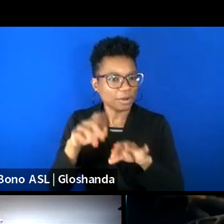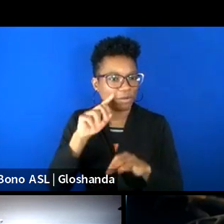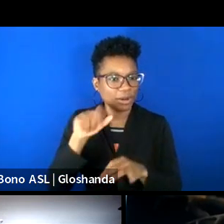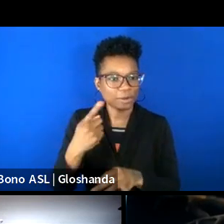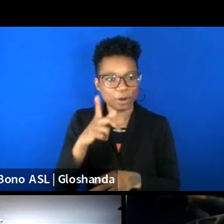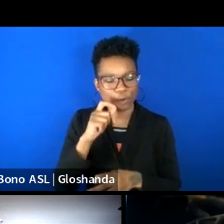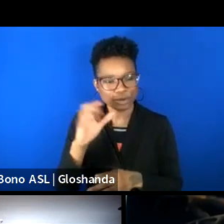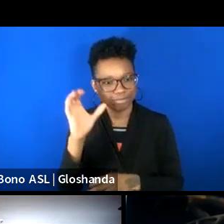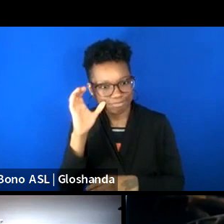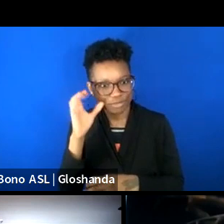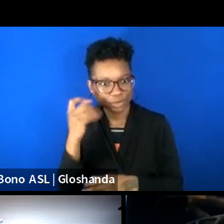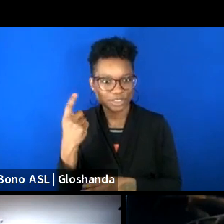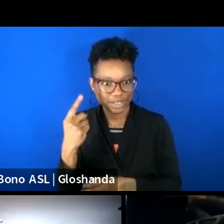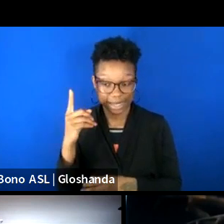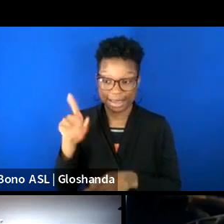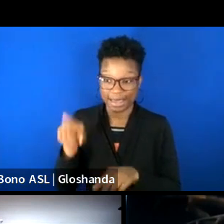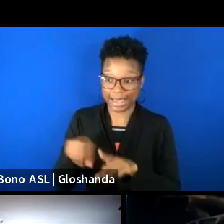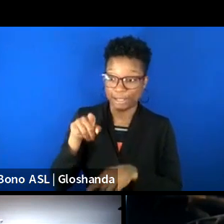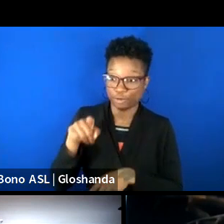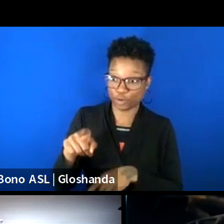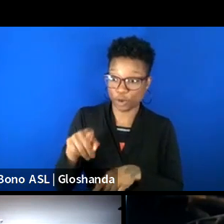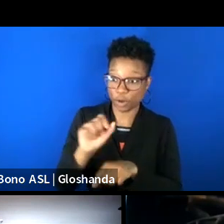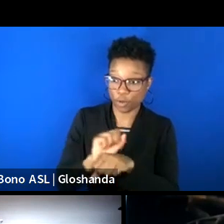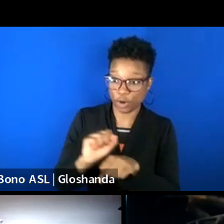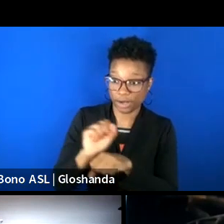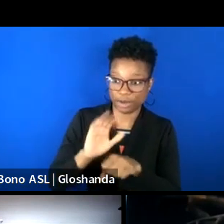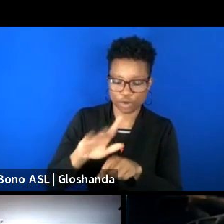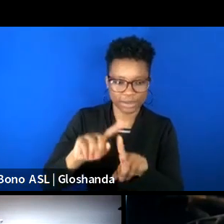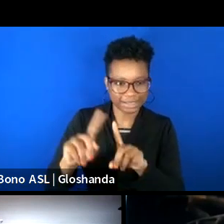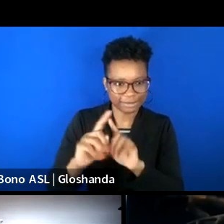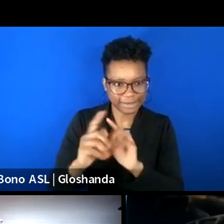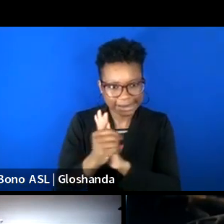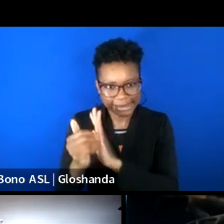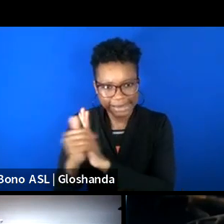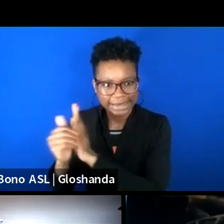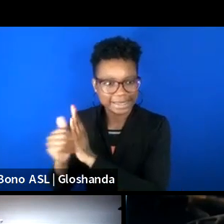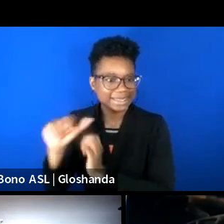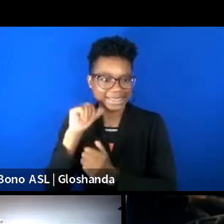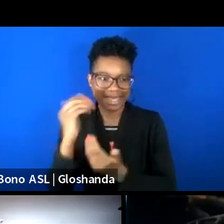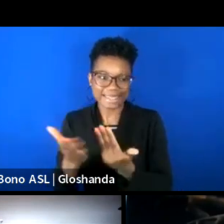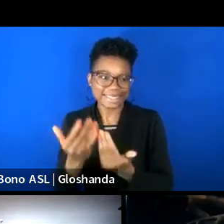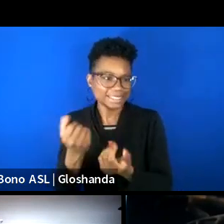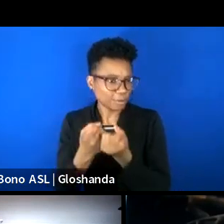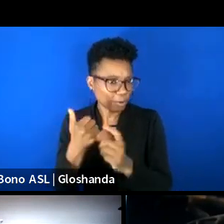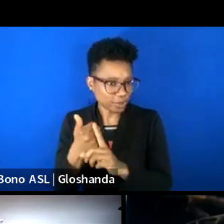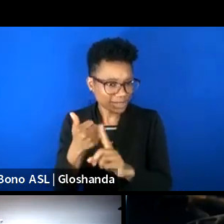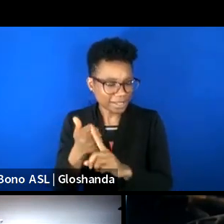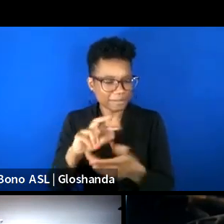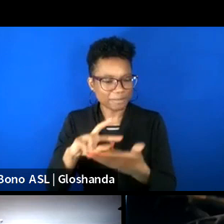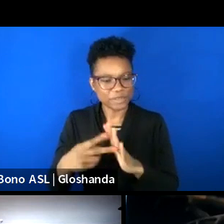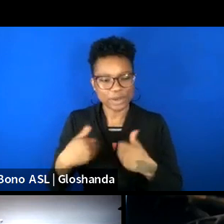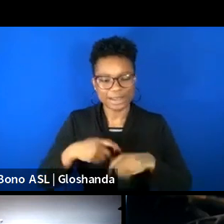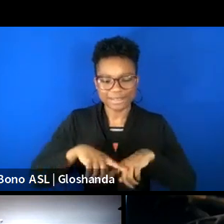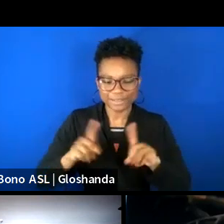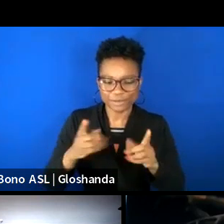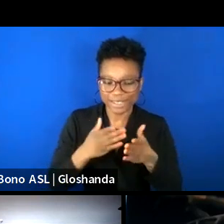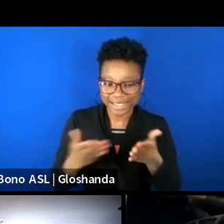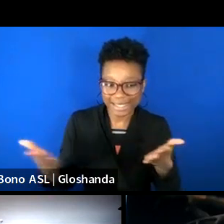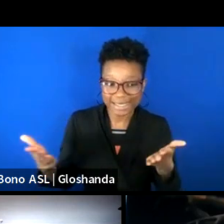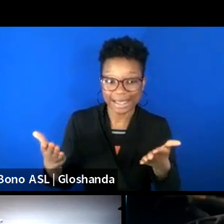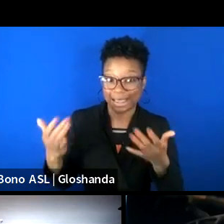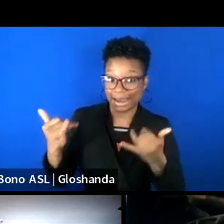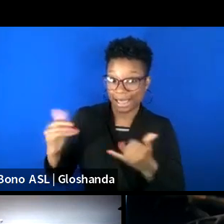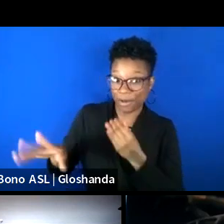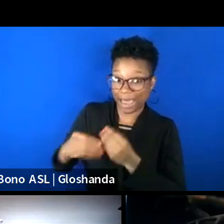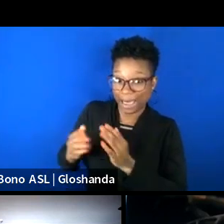on your craft or crafts, it isn't always easy to support oneself. And so there's different things. And then as you're passionate about certain things, you